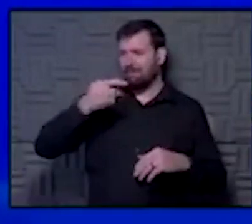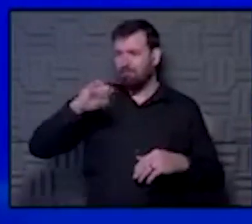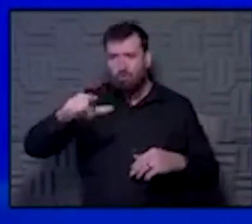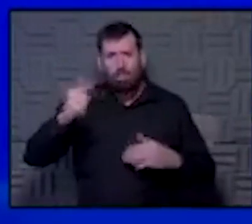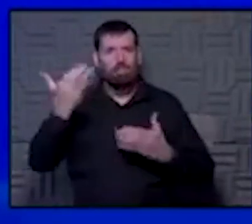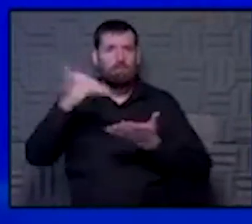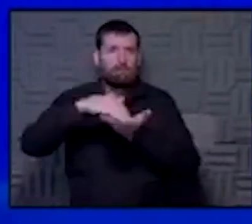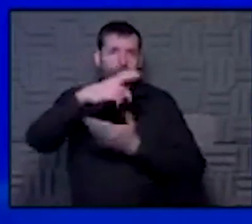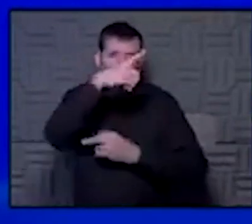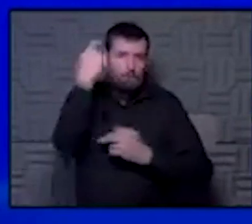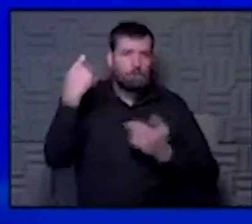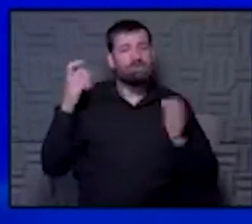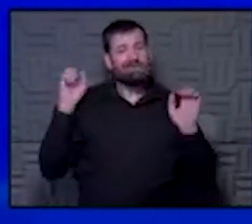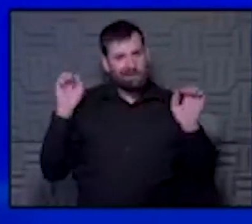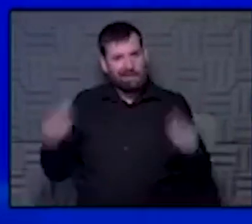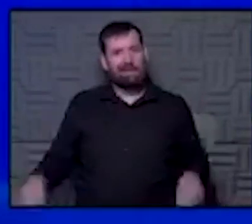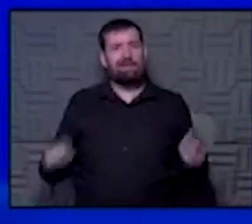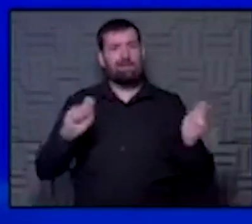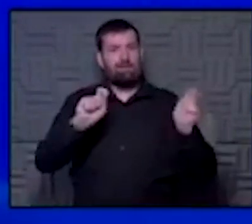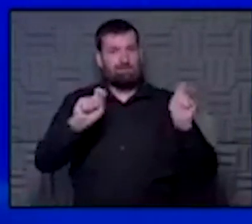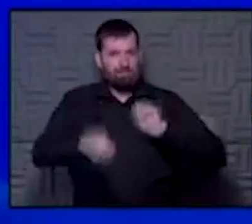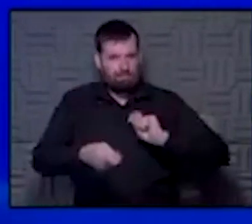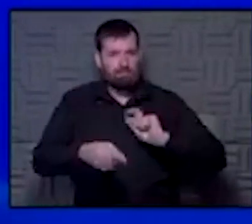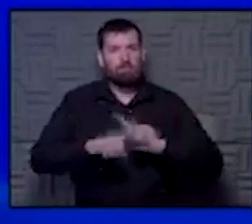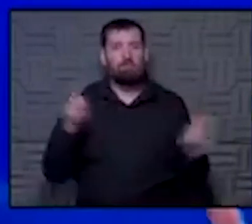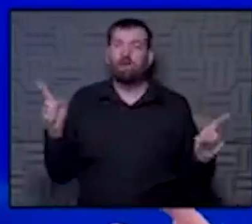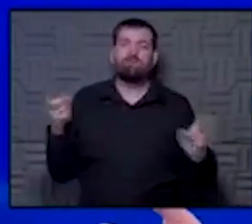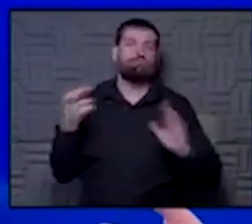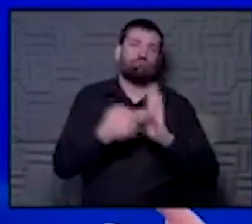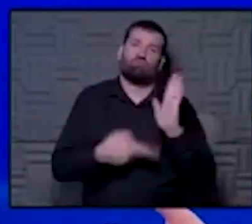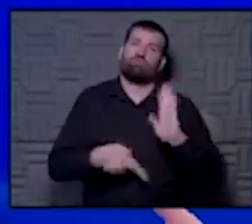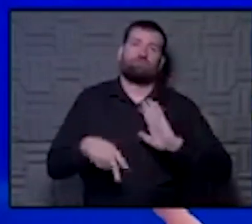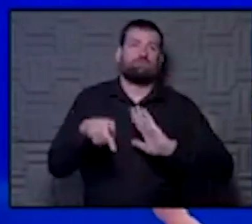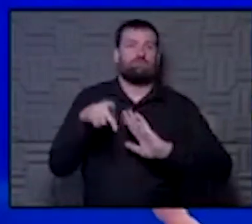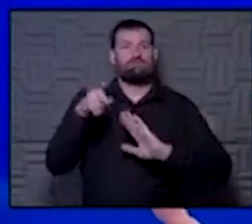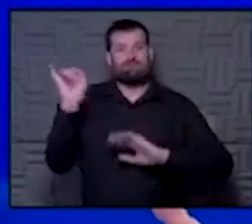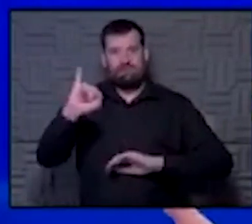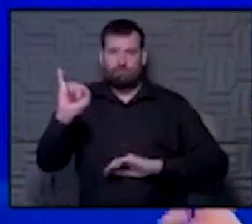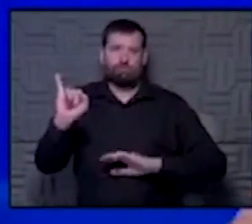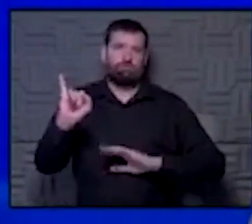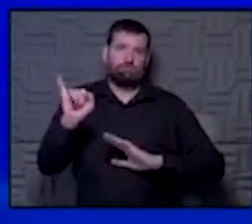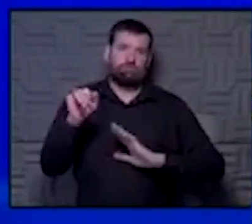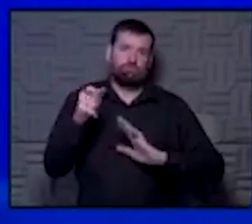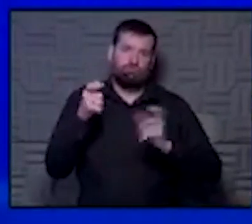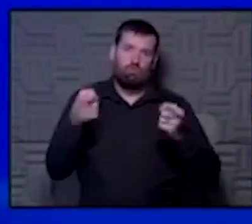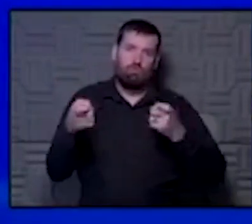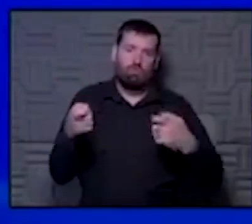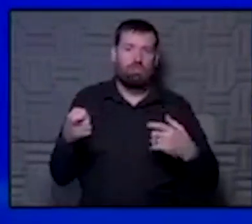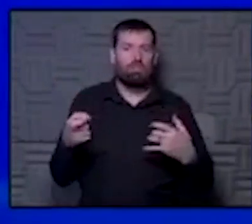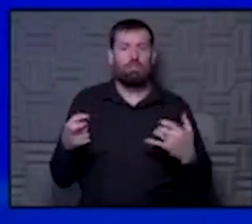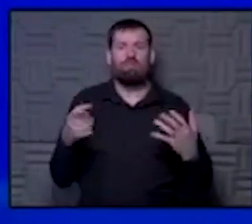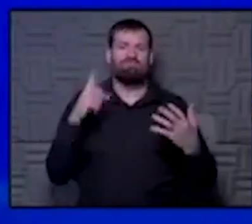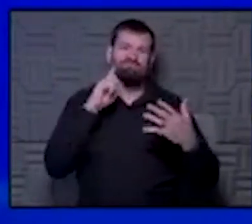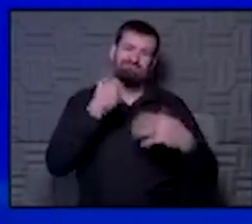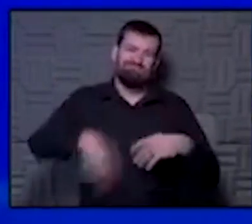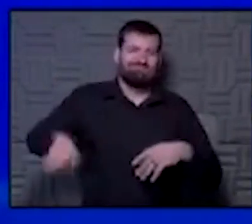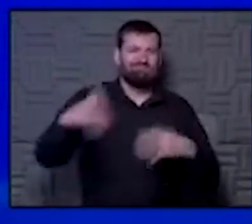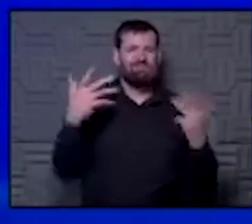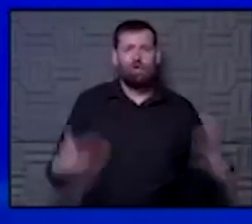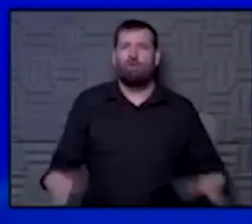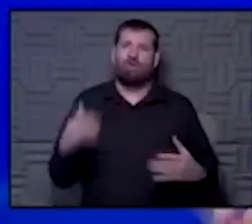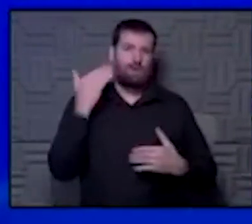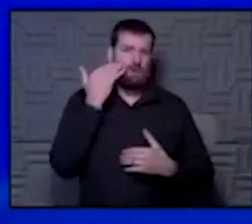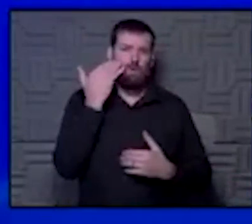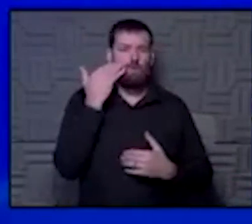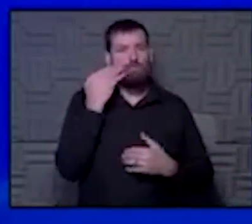of the summer. We can bend it again. But it's the rules of infection control that bend it. And those rules are known to you, right? You know